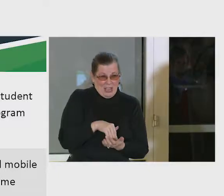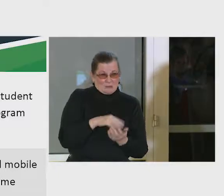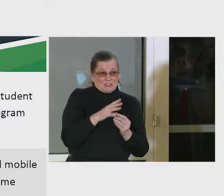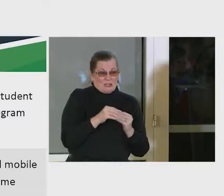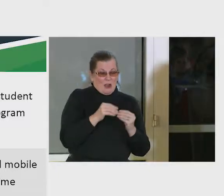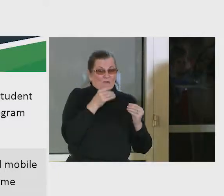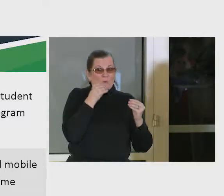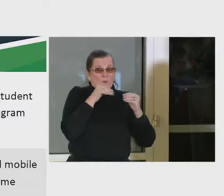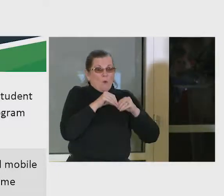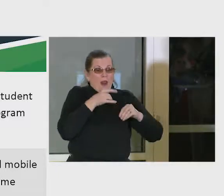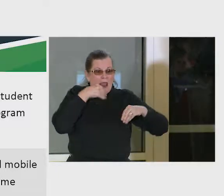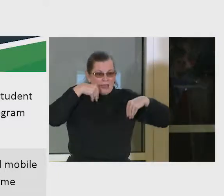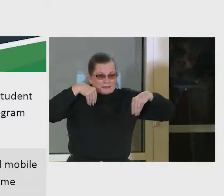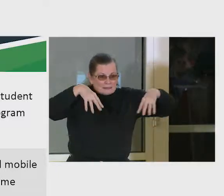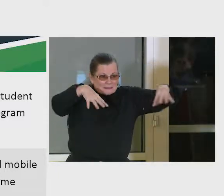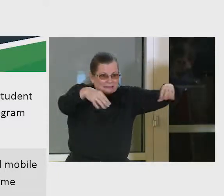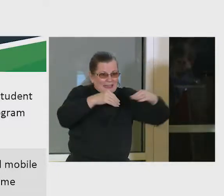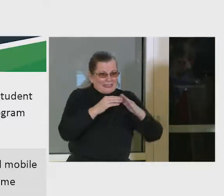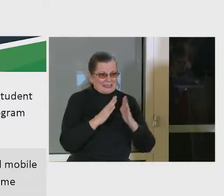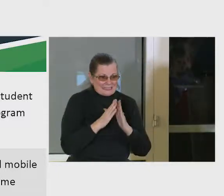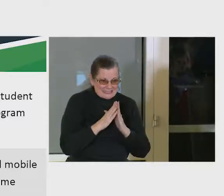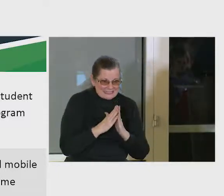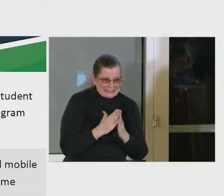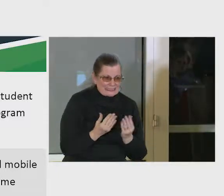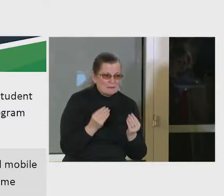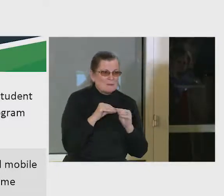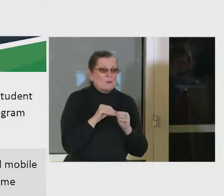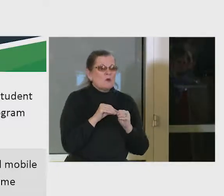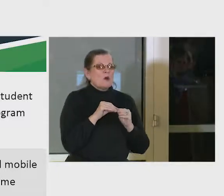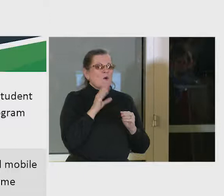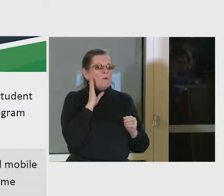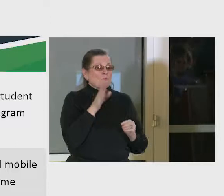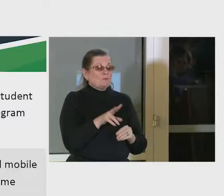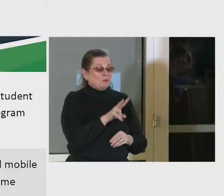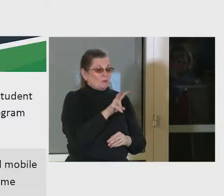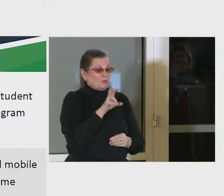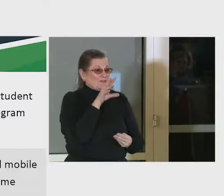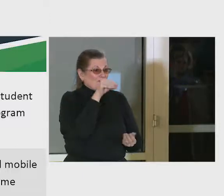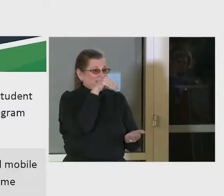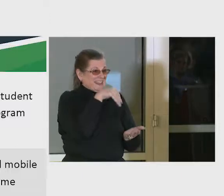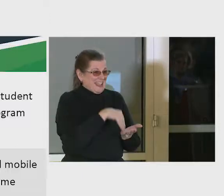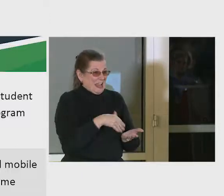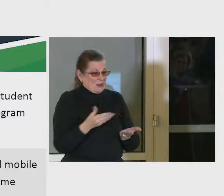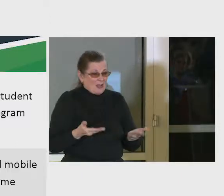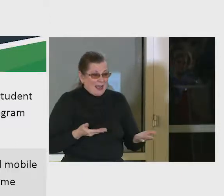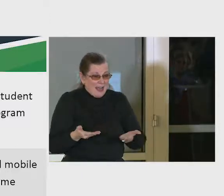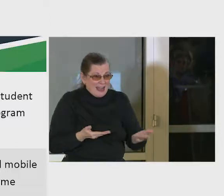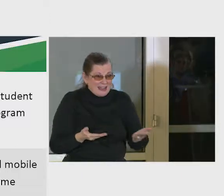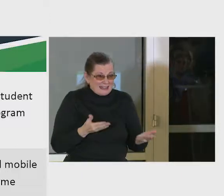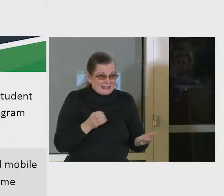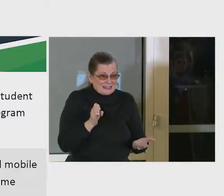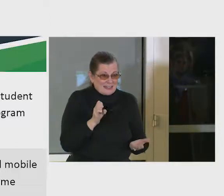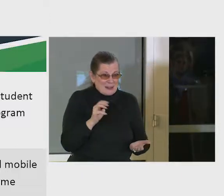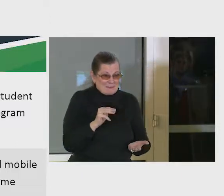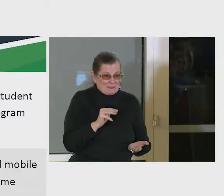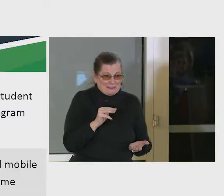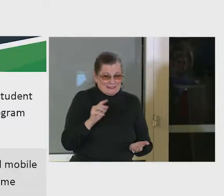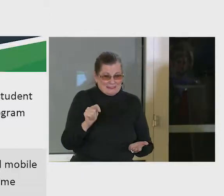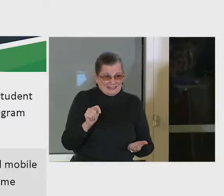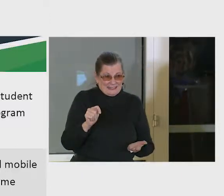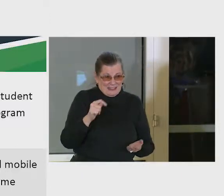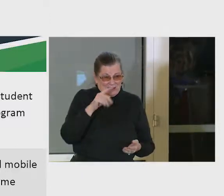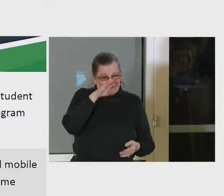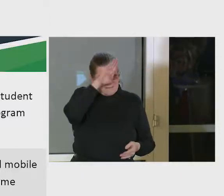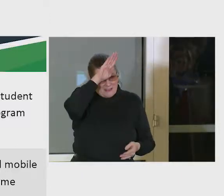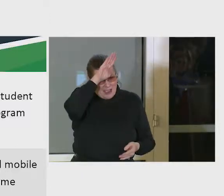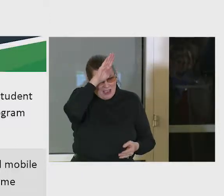night. $2.4 million to support the hiring of additional paramedics for the fire department, and $1.7 million to